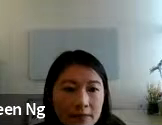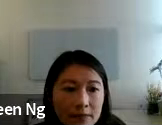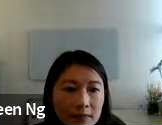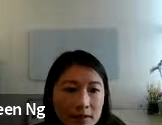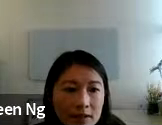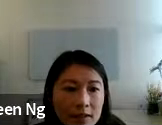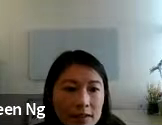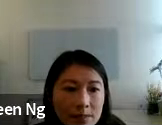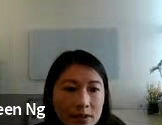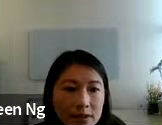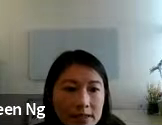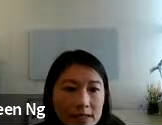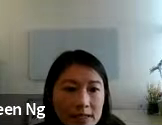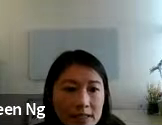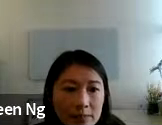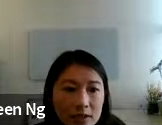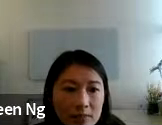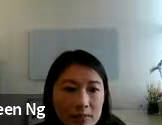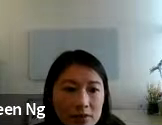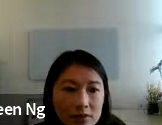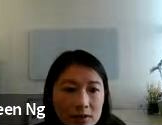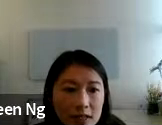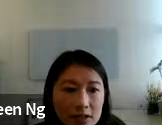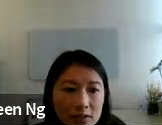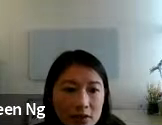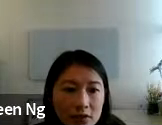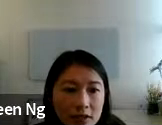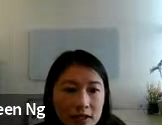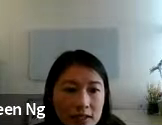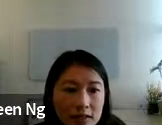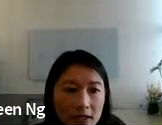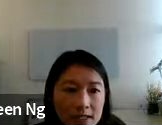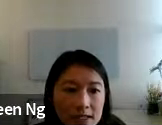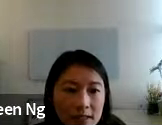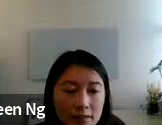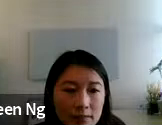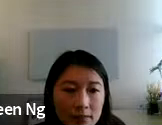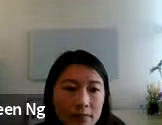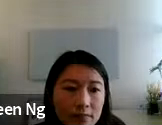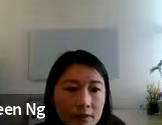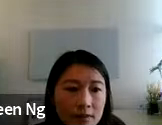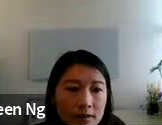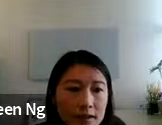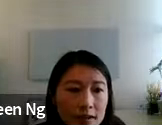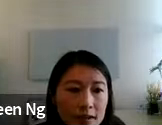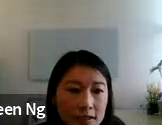vaccine, experiencing symptoms related to COVID-19 vaccine,